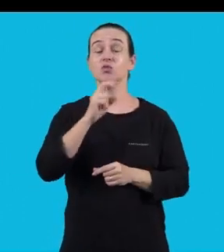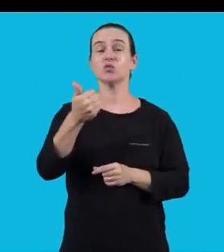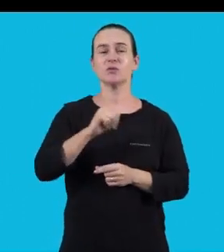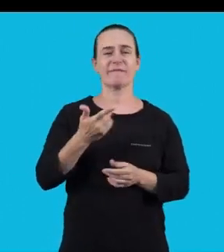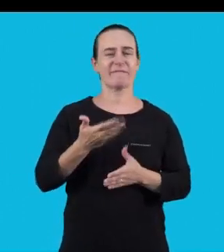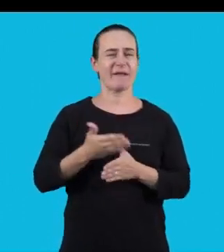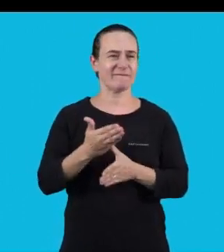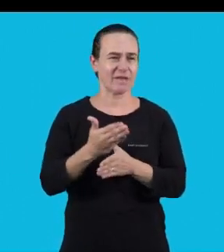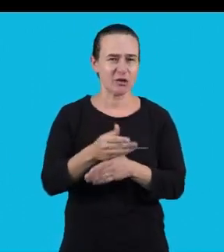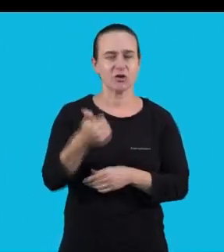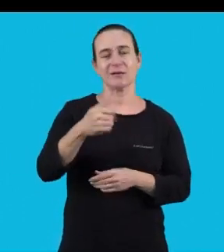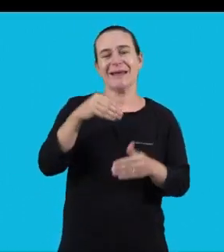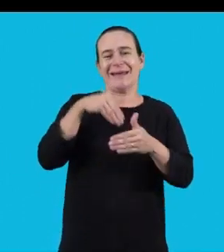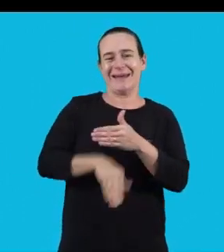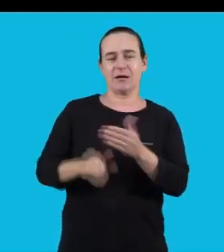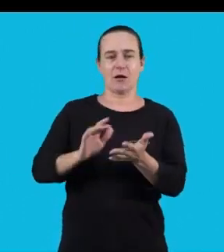and in context.